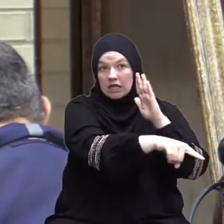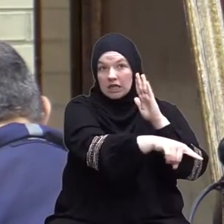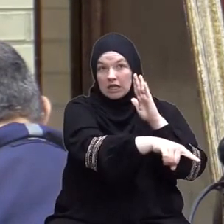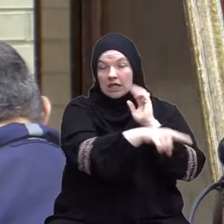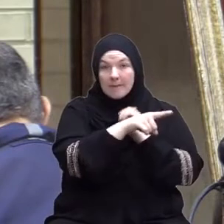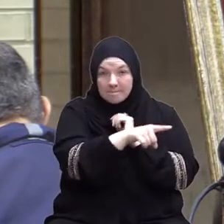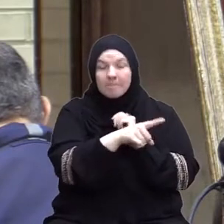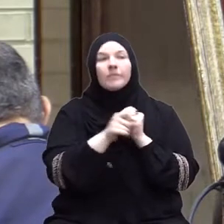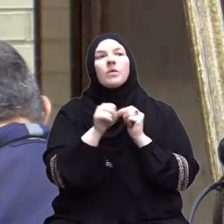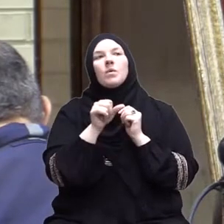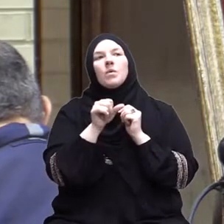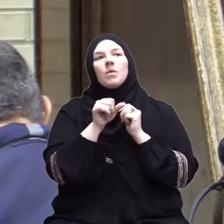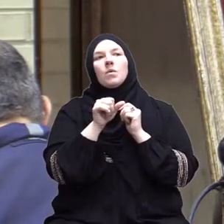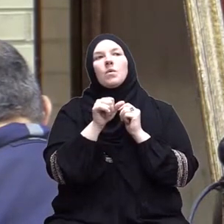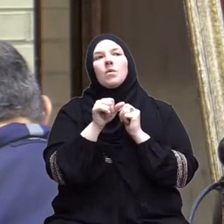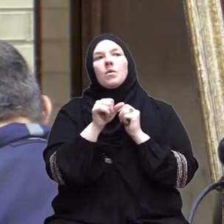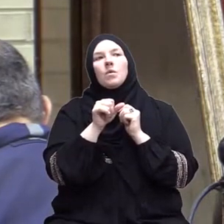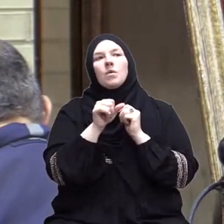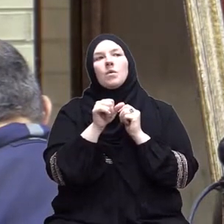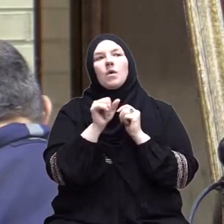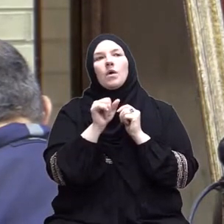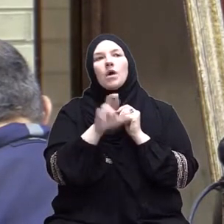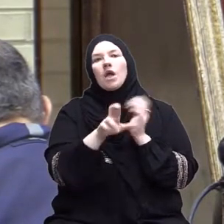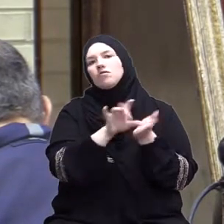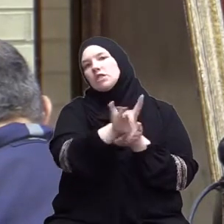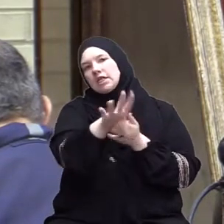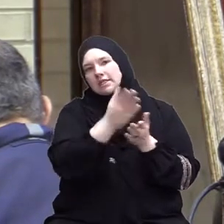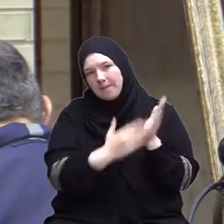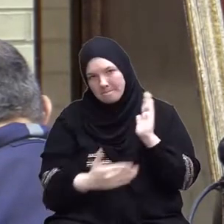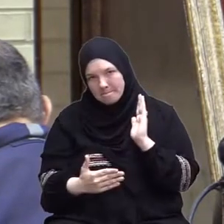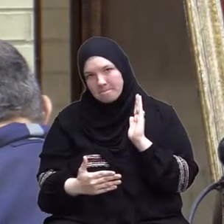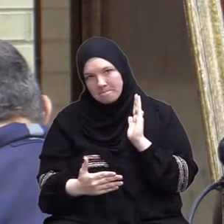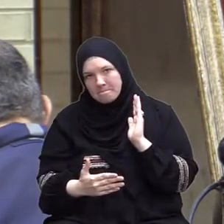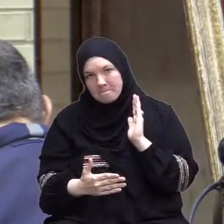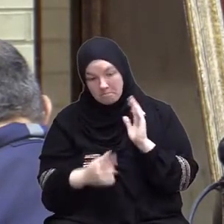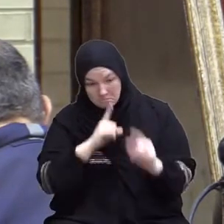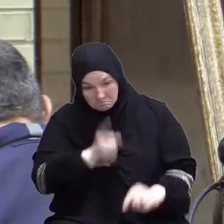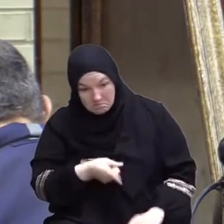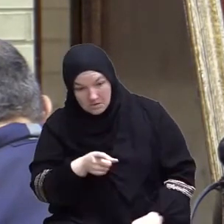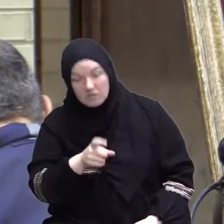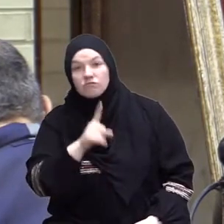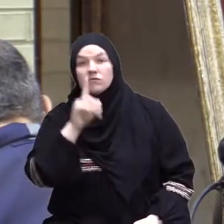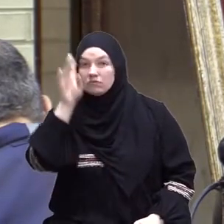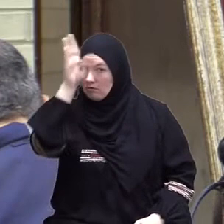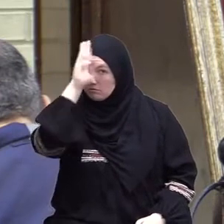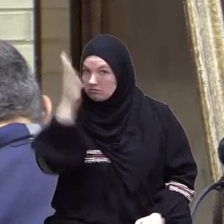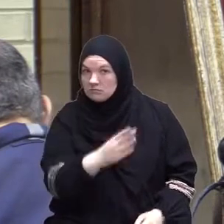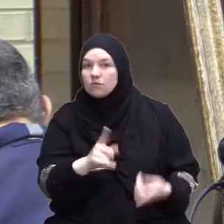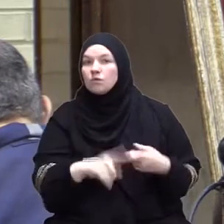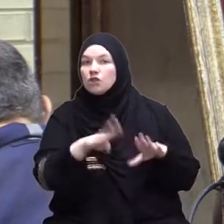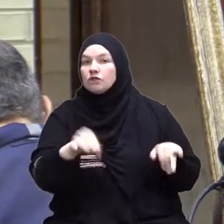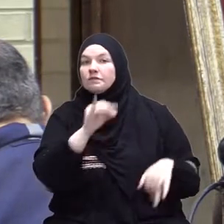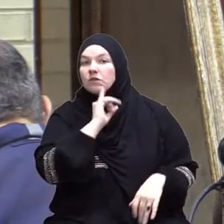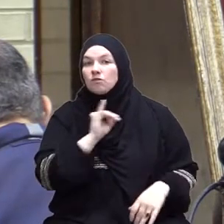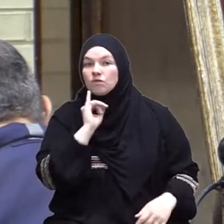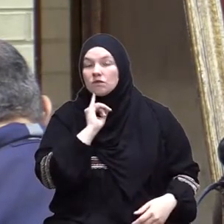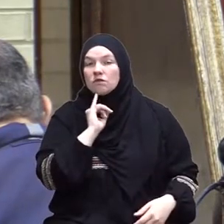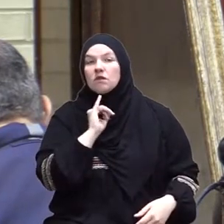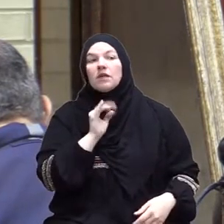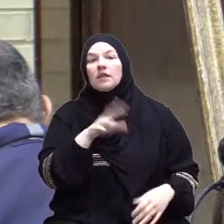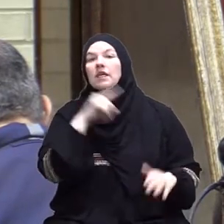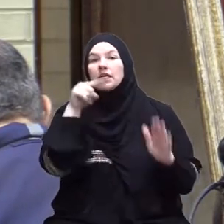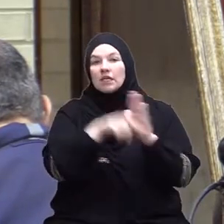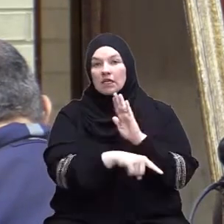some and you belied some. You rejected some and you killed some, right? So they